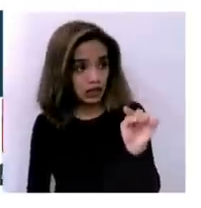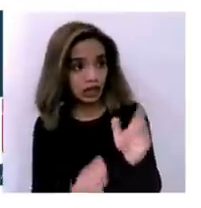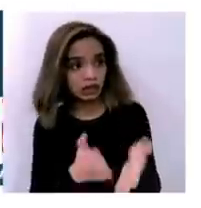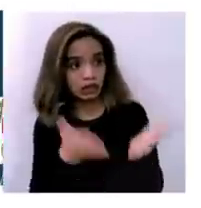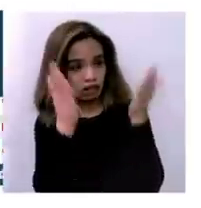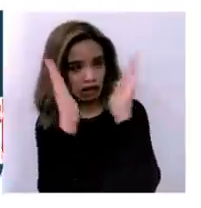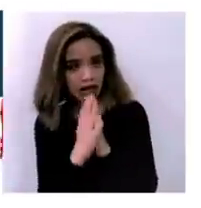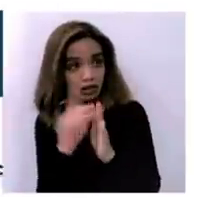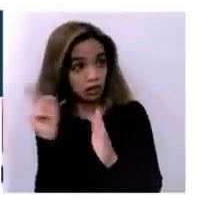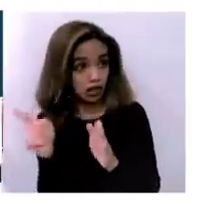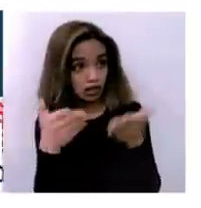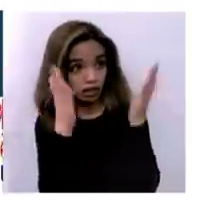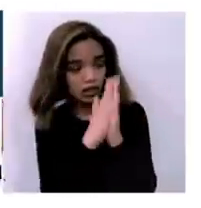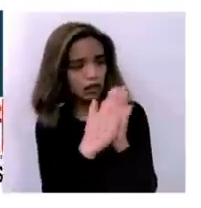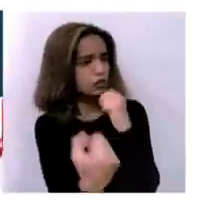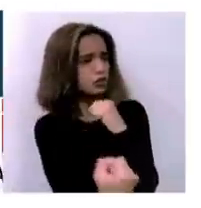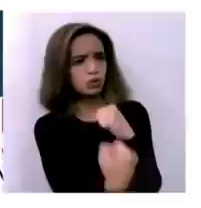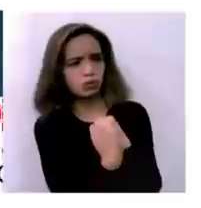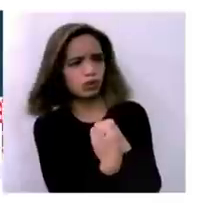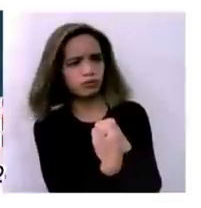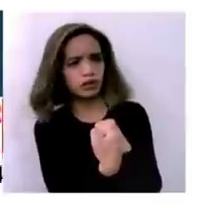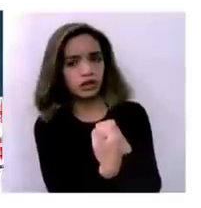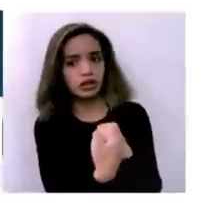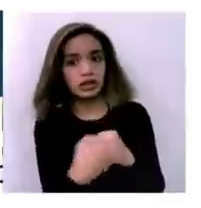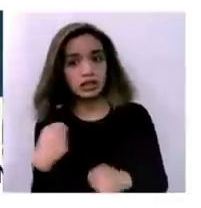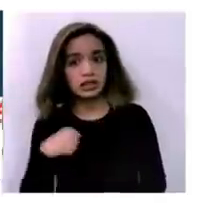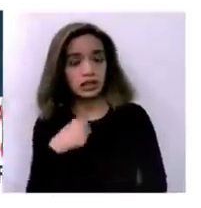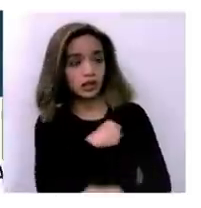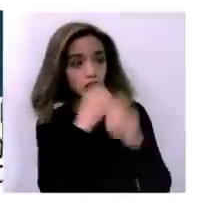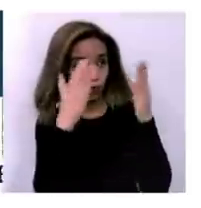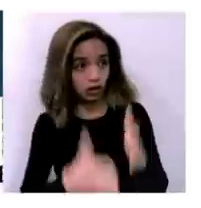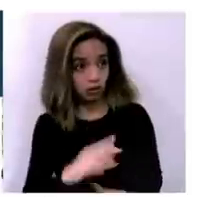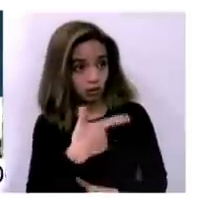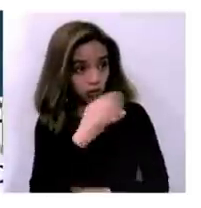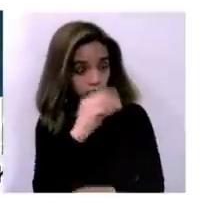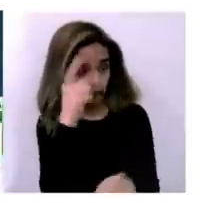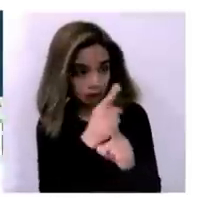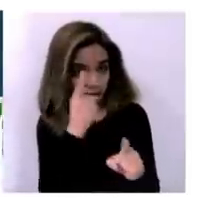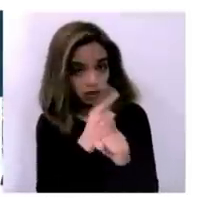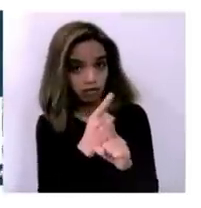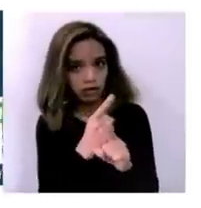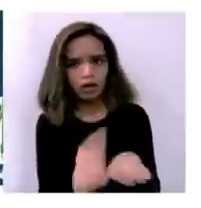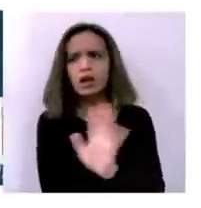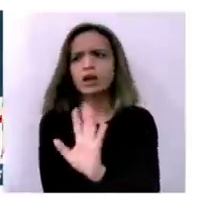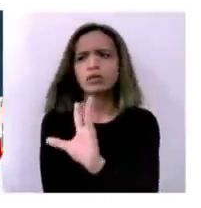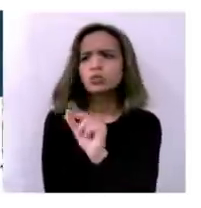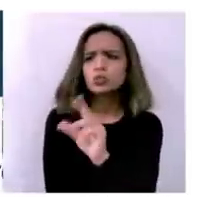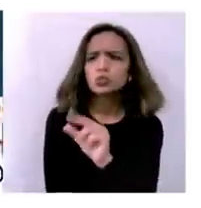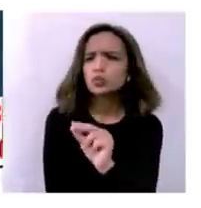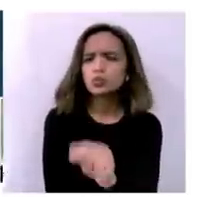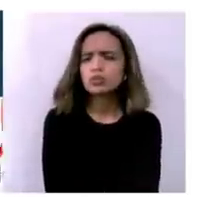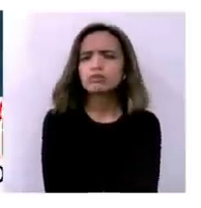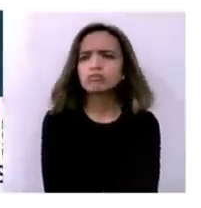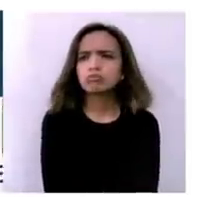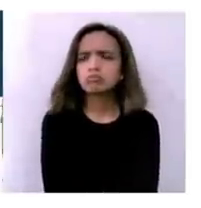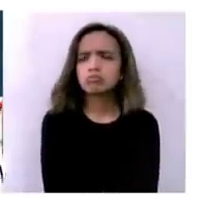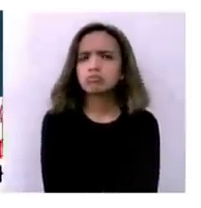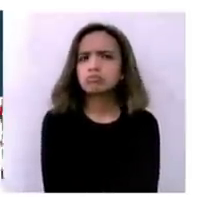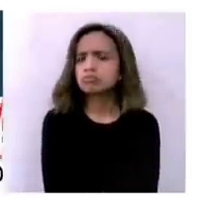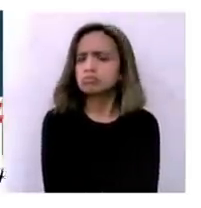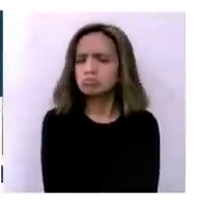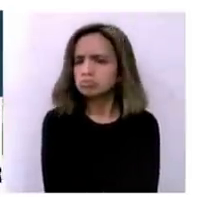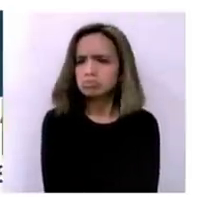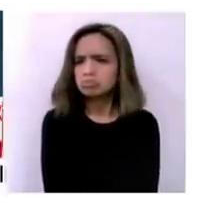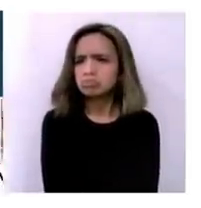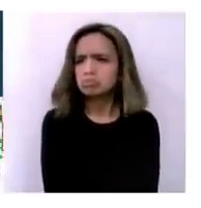support for him and Senator Bongo. Is that correct? No, he said very, very,